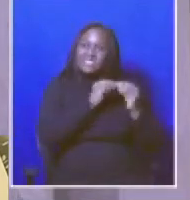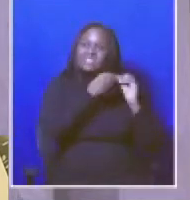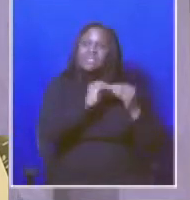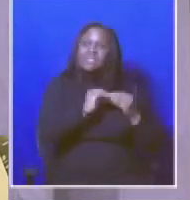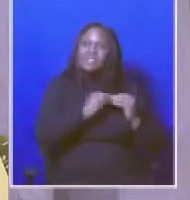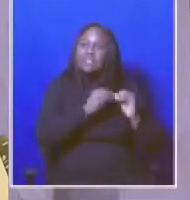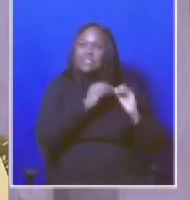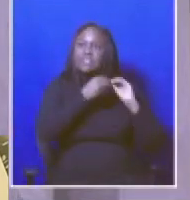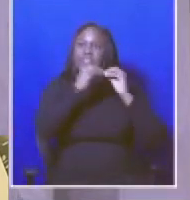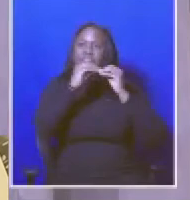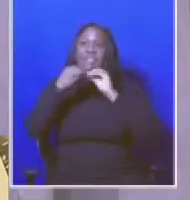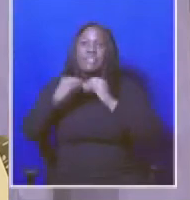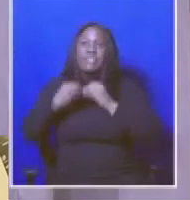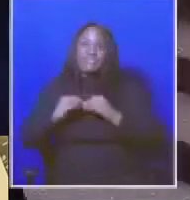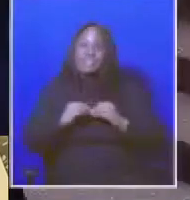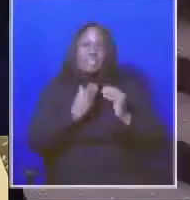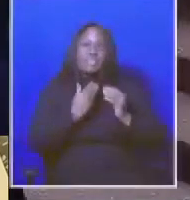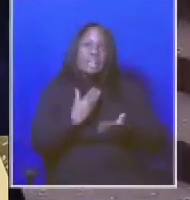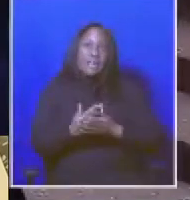Yeah.